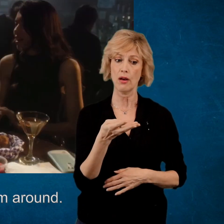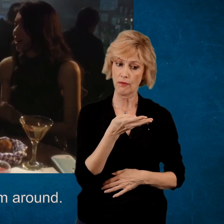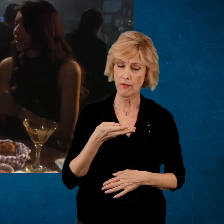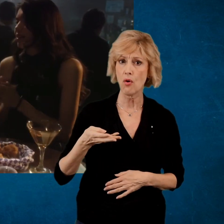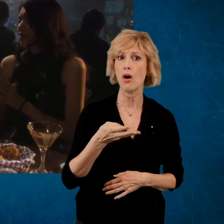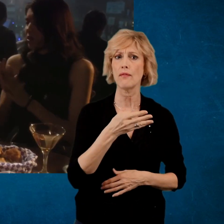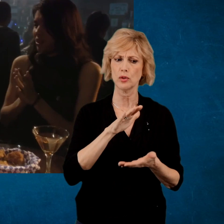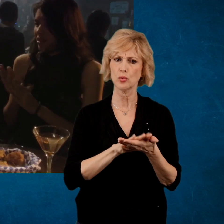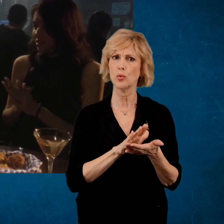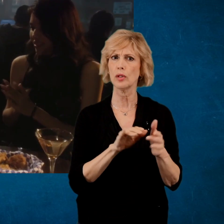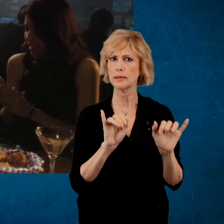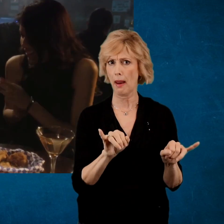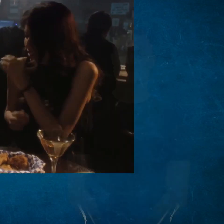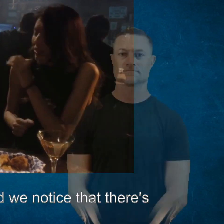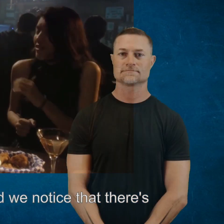around.